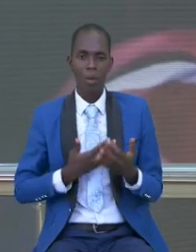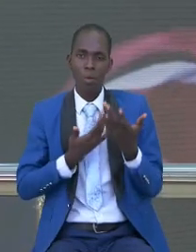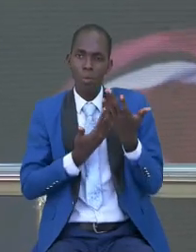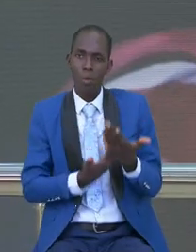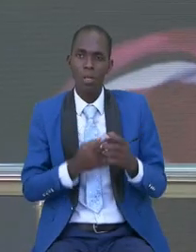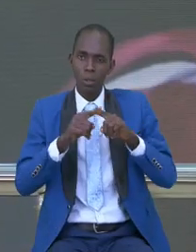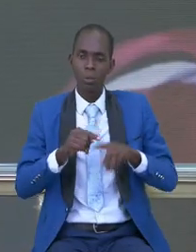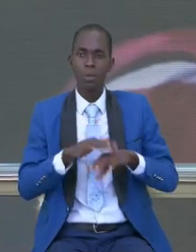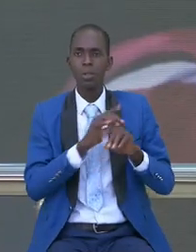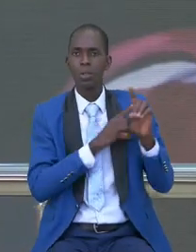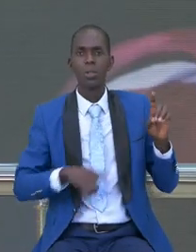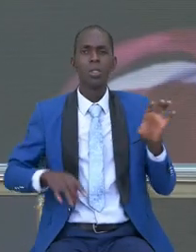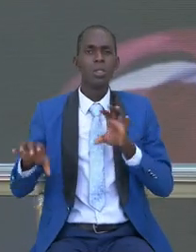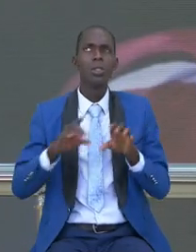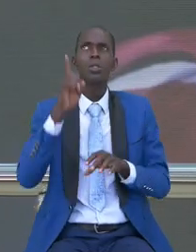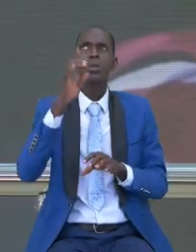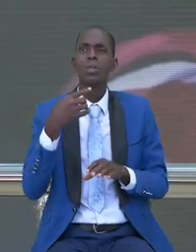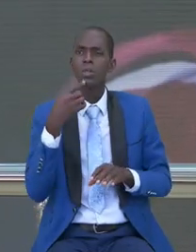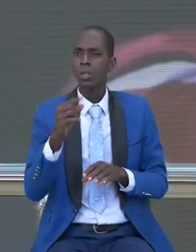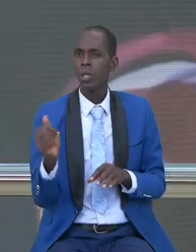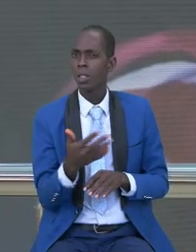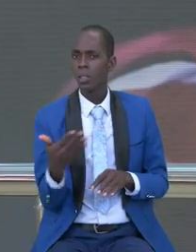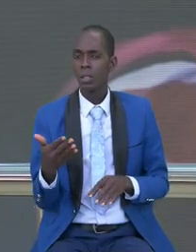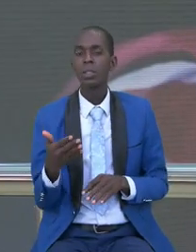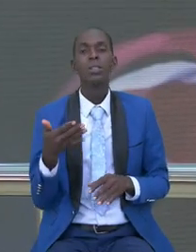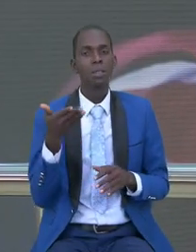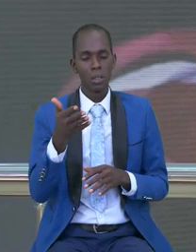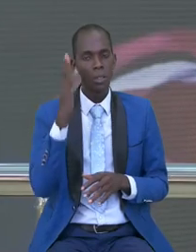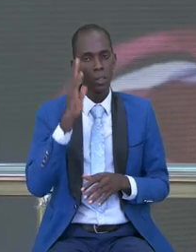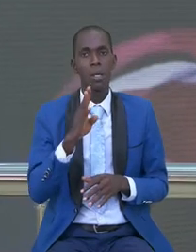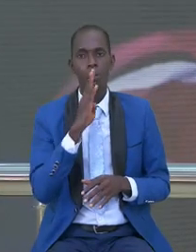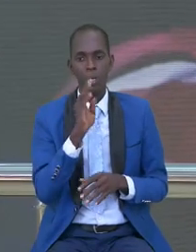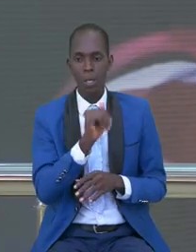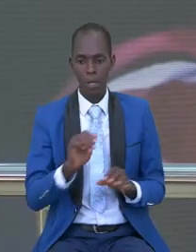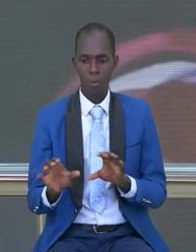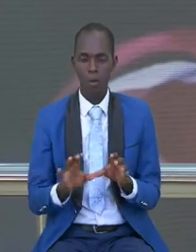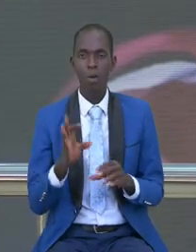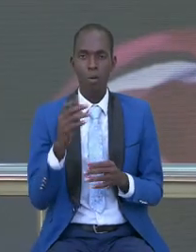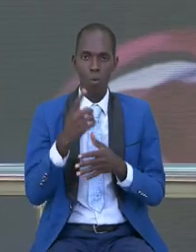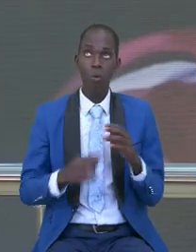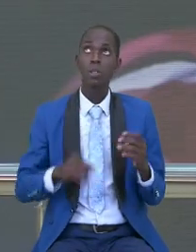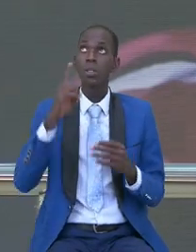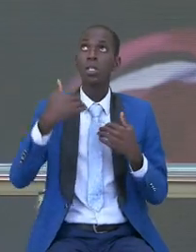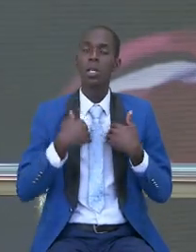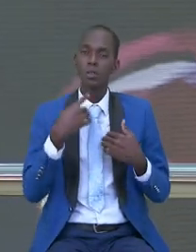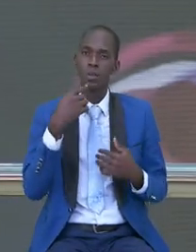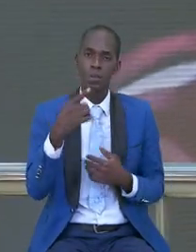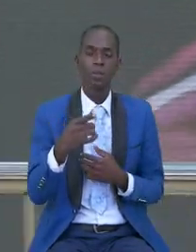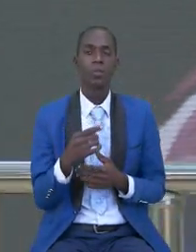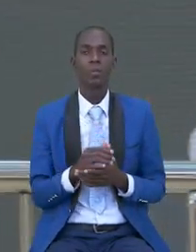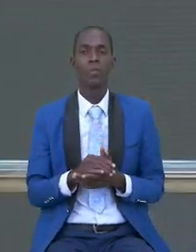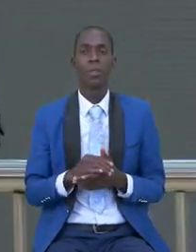God tell you anything? There shall be a performance of what has been told you from the Lord. As